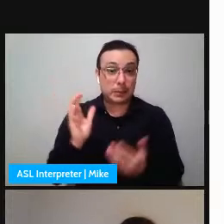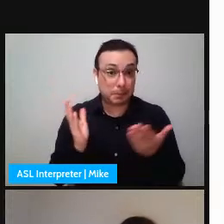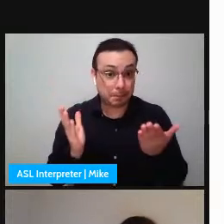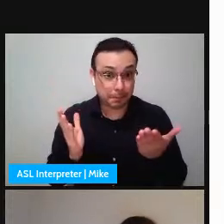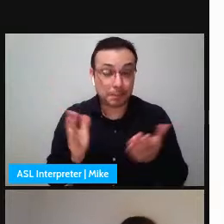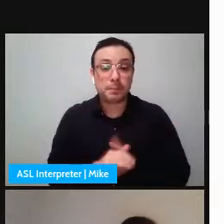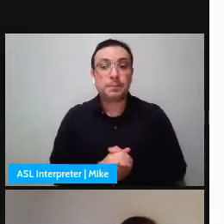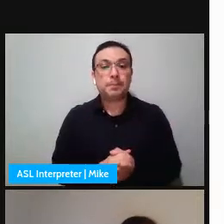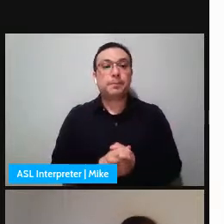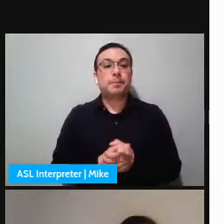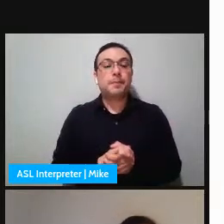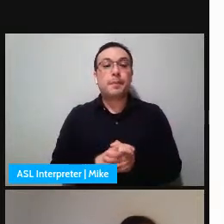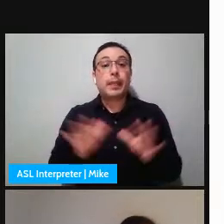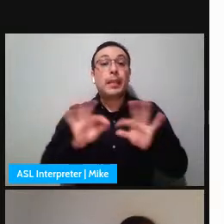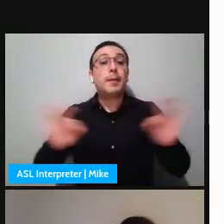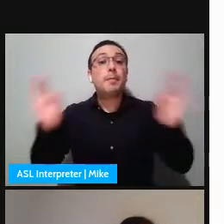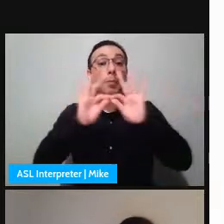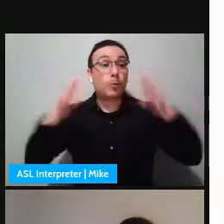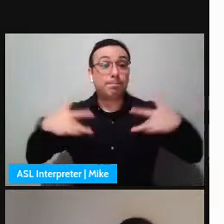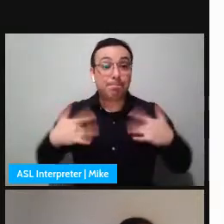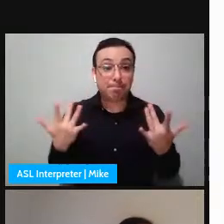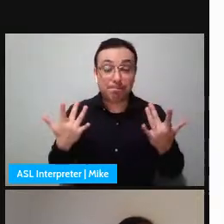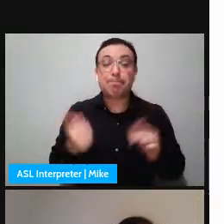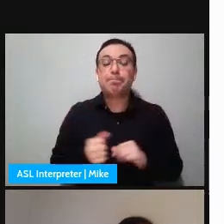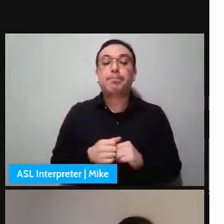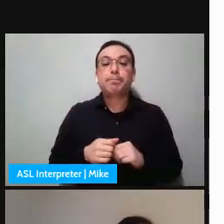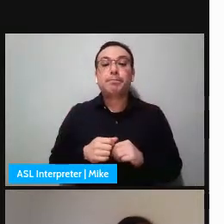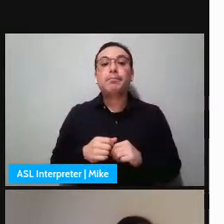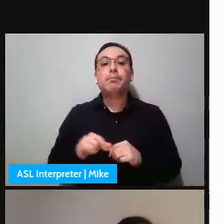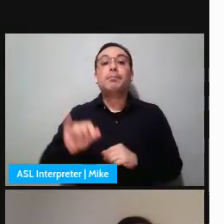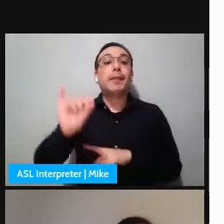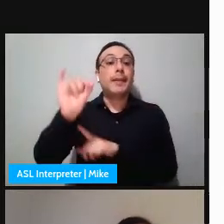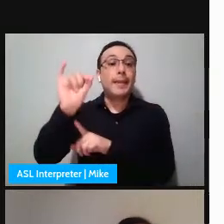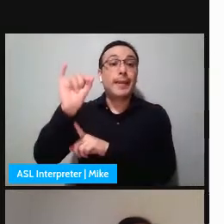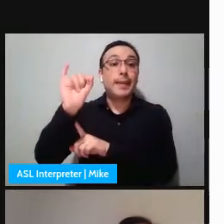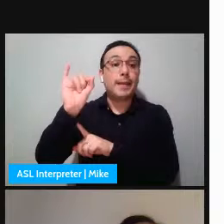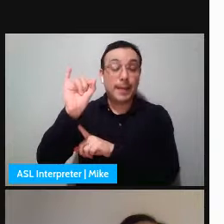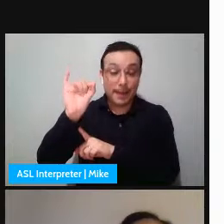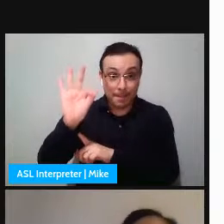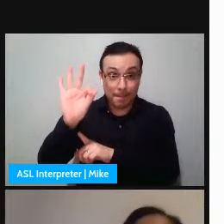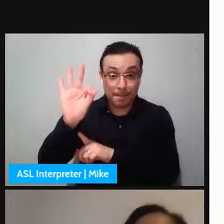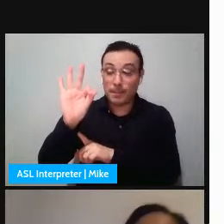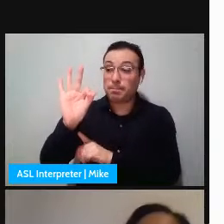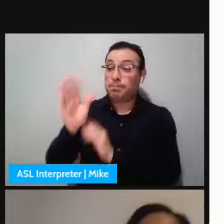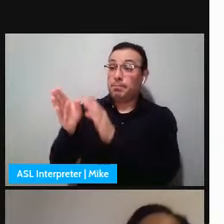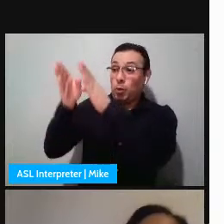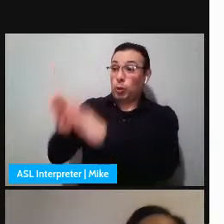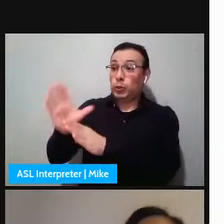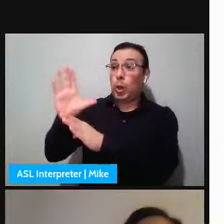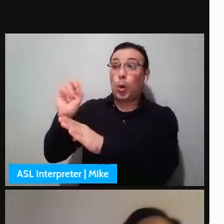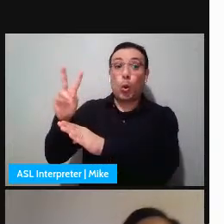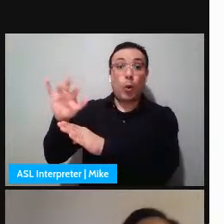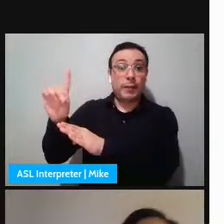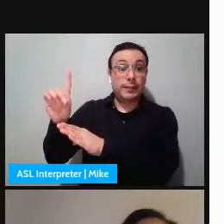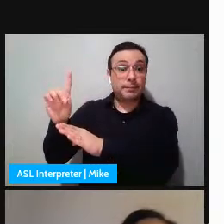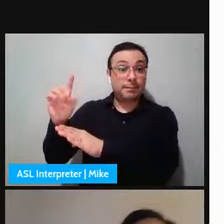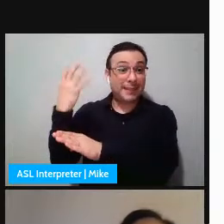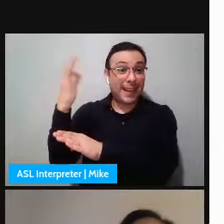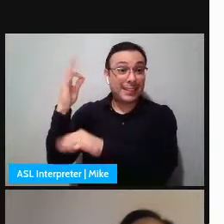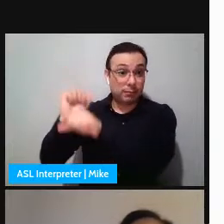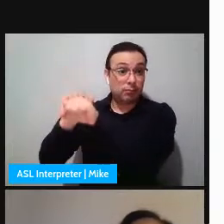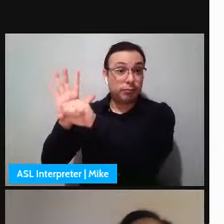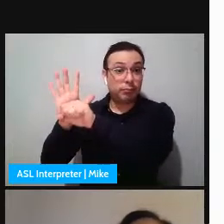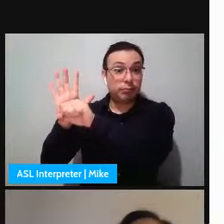important, this kind of diagram basically just shows that if people have COVID-19, it can just spread much faster when you